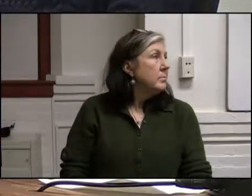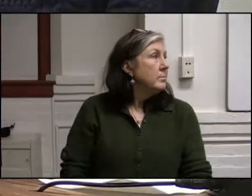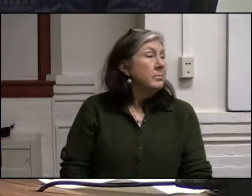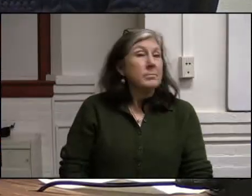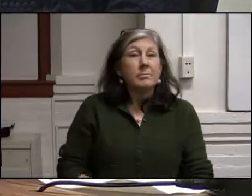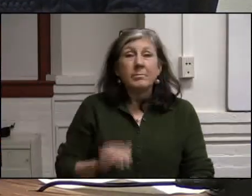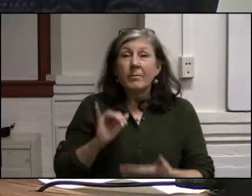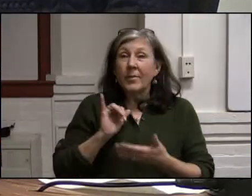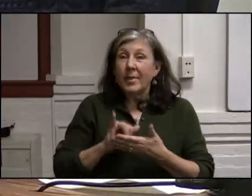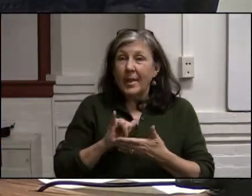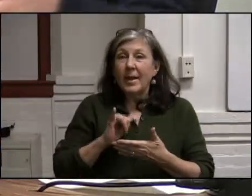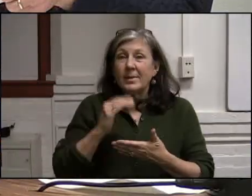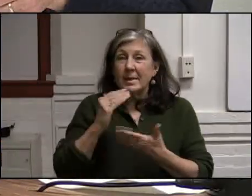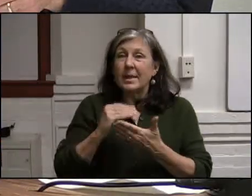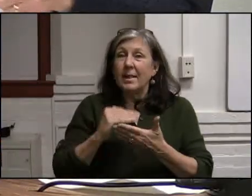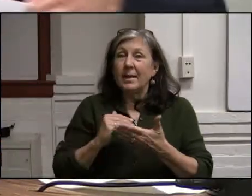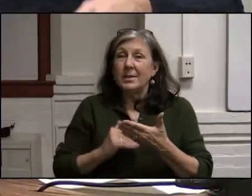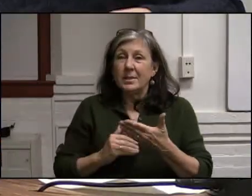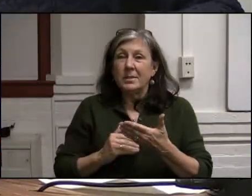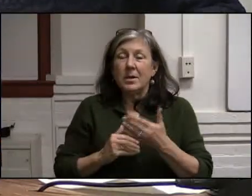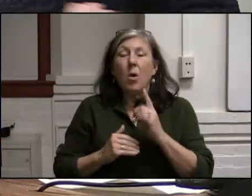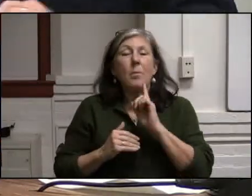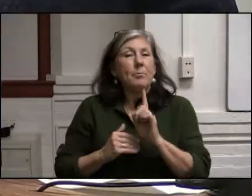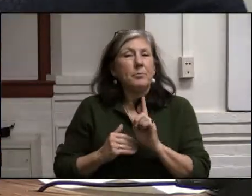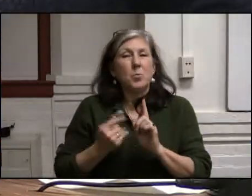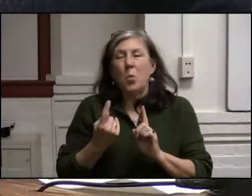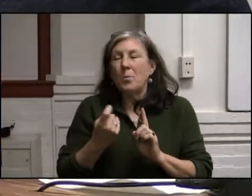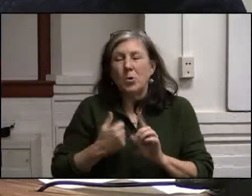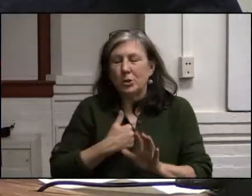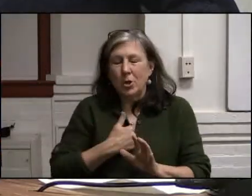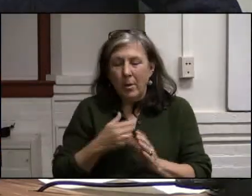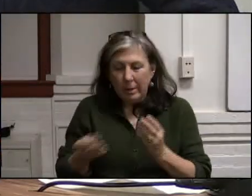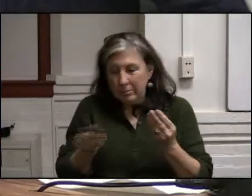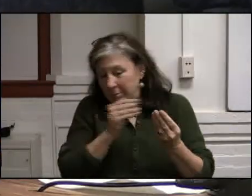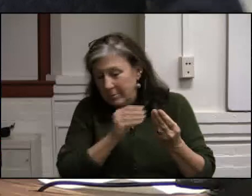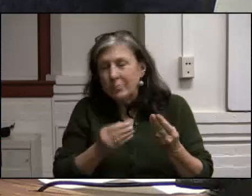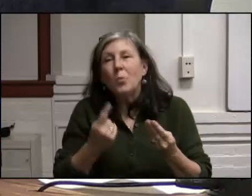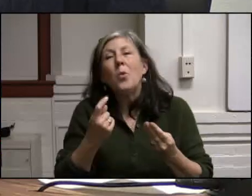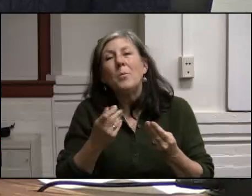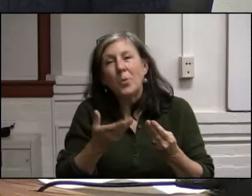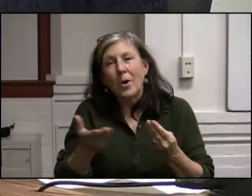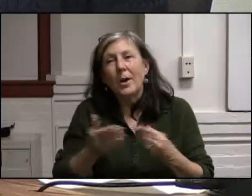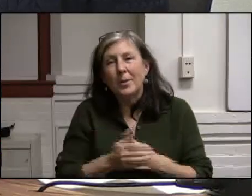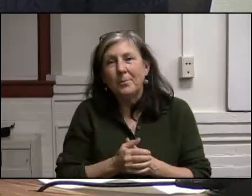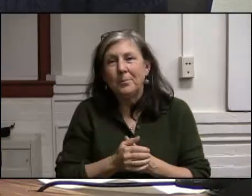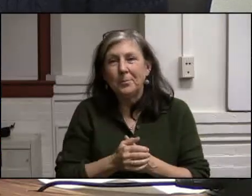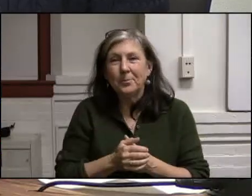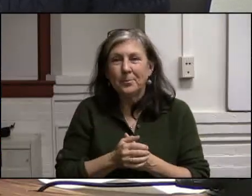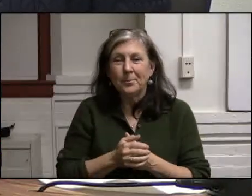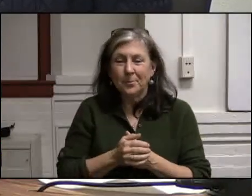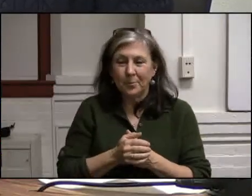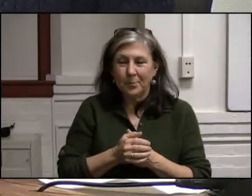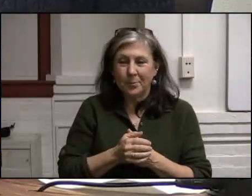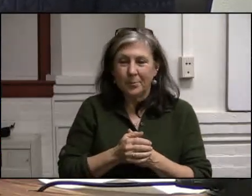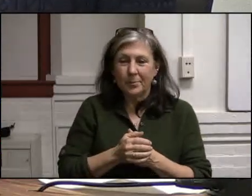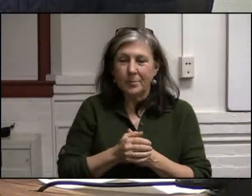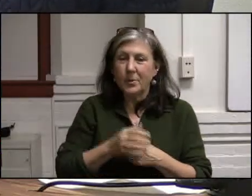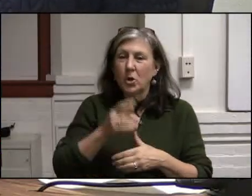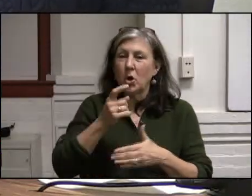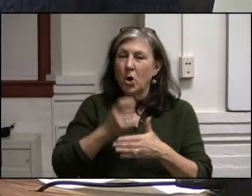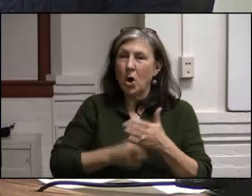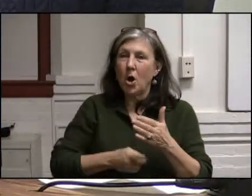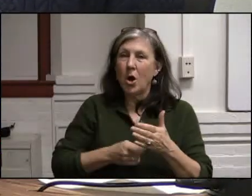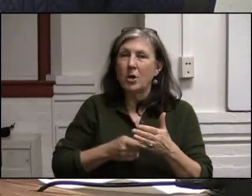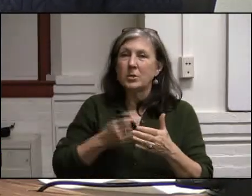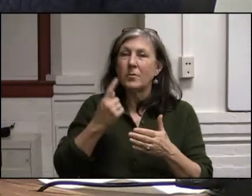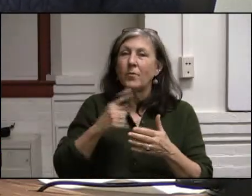That's the list, I believe. Let me double check the next page. There is one more, sorry. Small item. There is one more item, and it's the cost of the